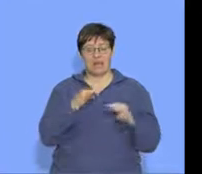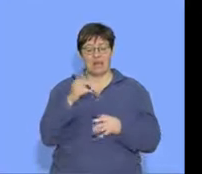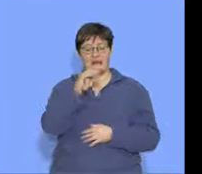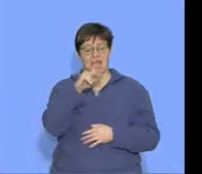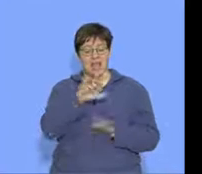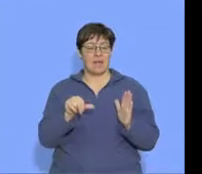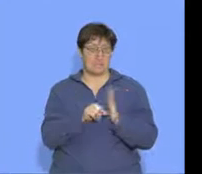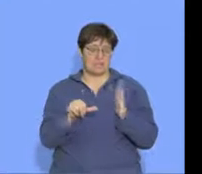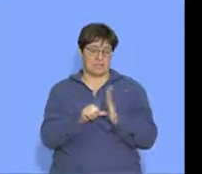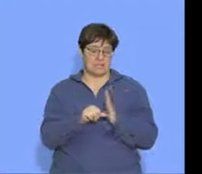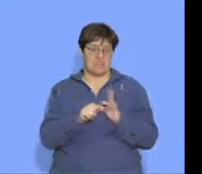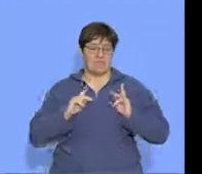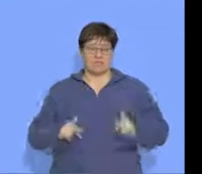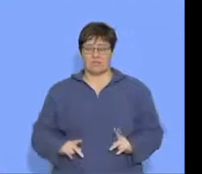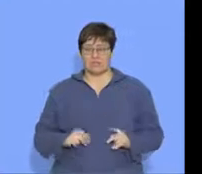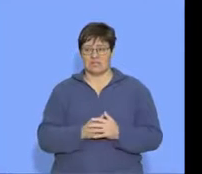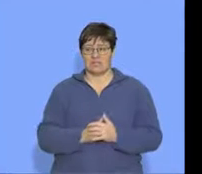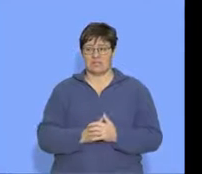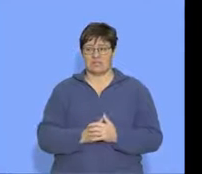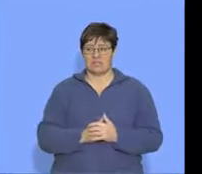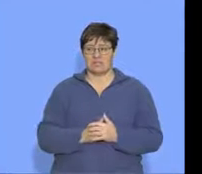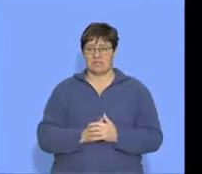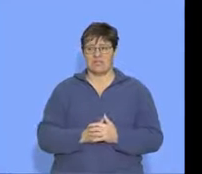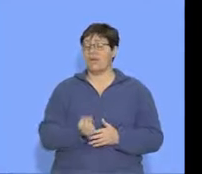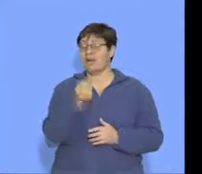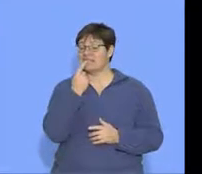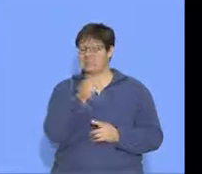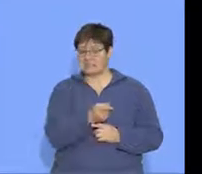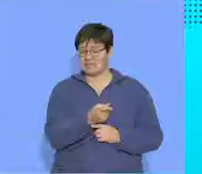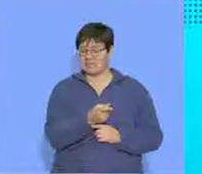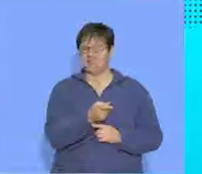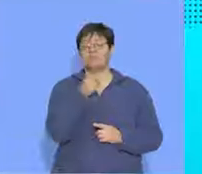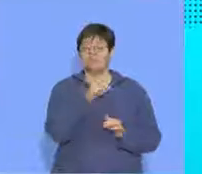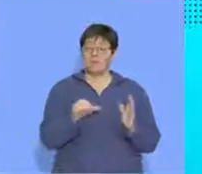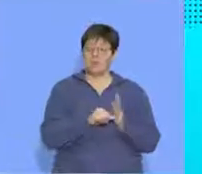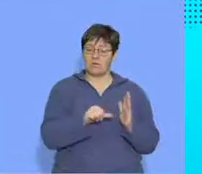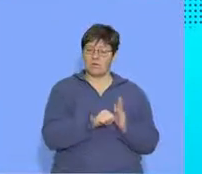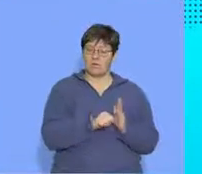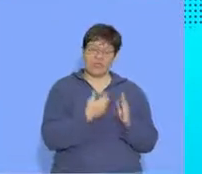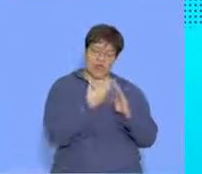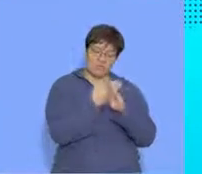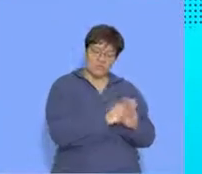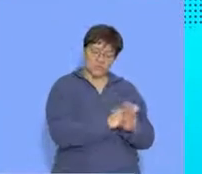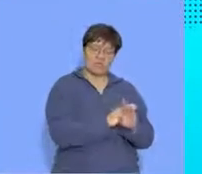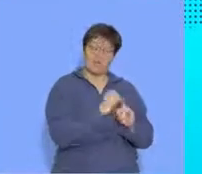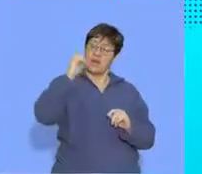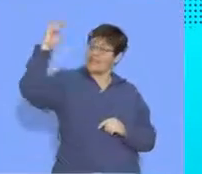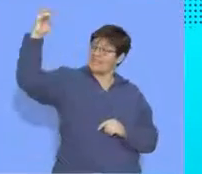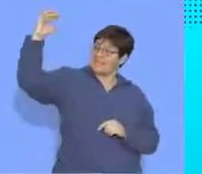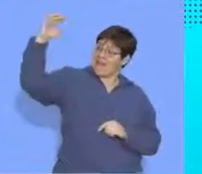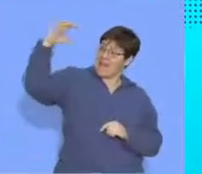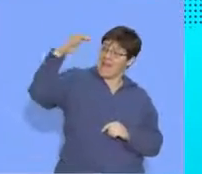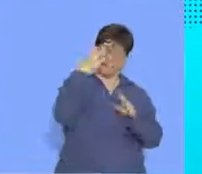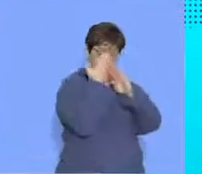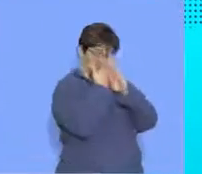important for humans. And guys, as we unpack that, the ozone layer is an important layer that prevents the harmful radiation, the